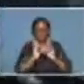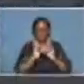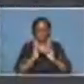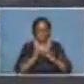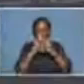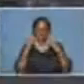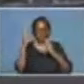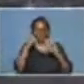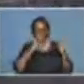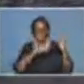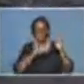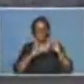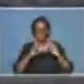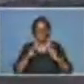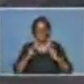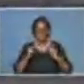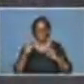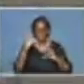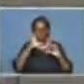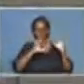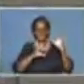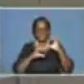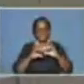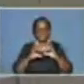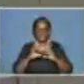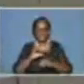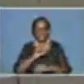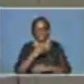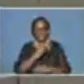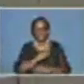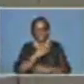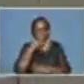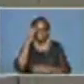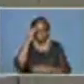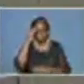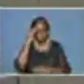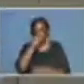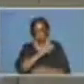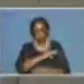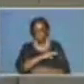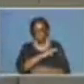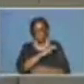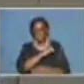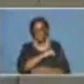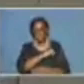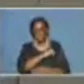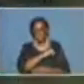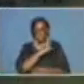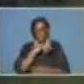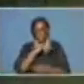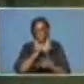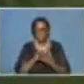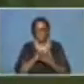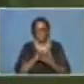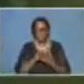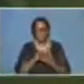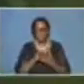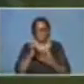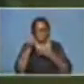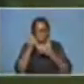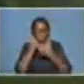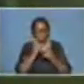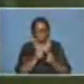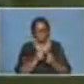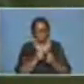crimes, particularly involving young men, National Security Minister the Honorable Wayne Monroe says there's an outcry for drastic action to carry out